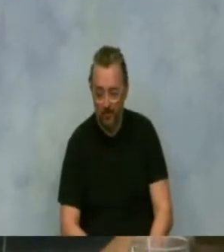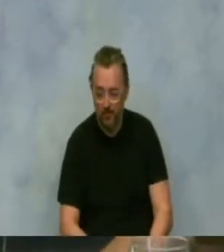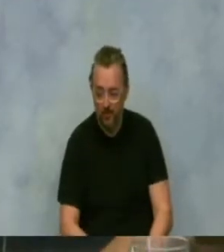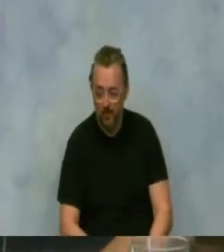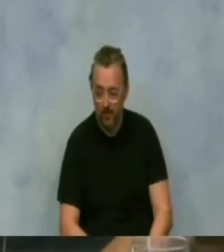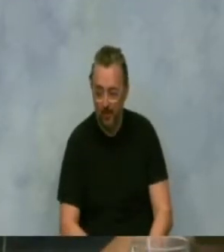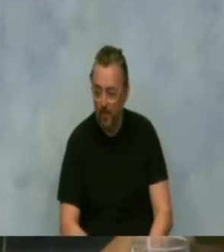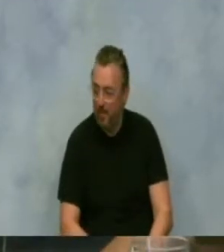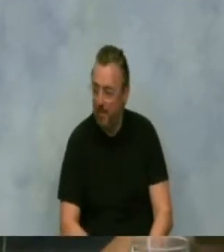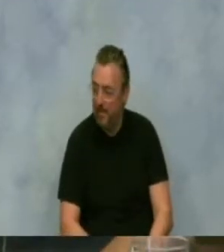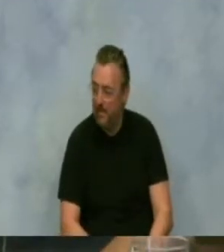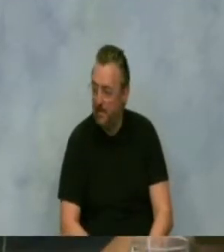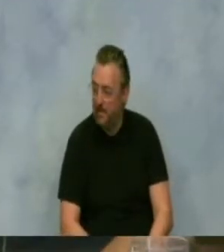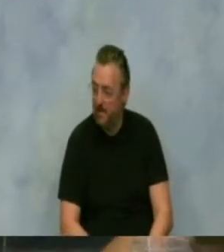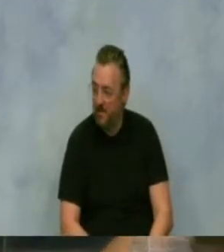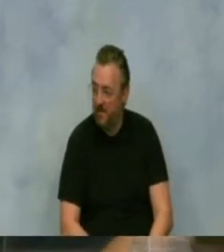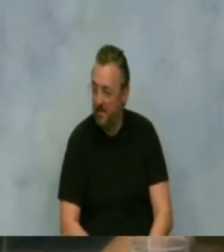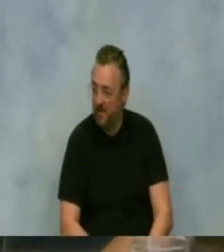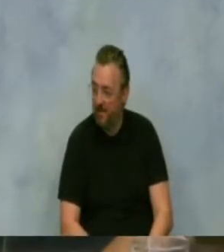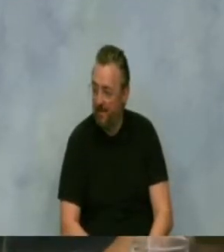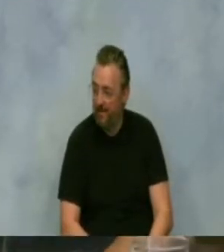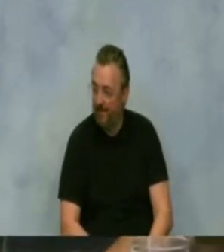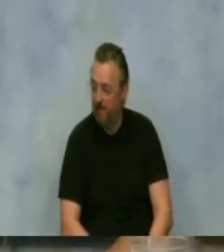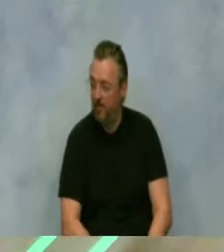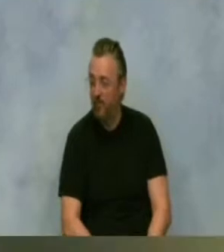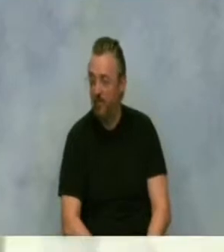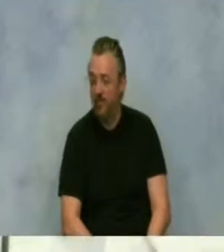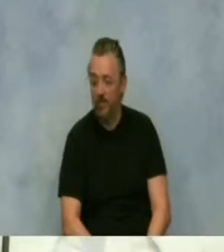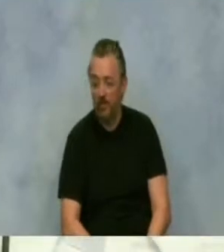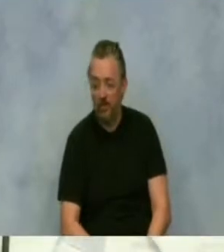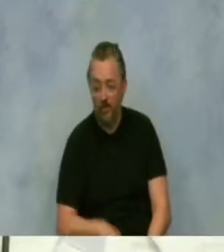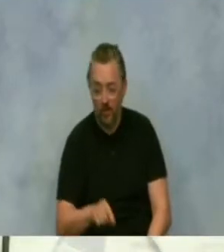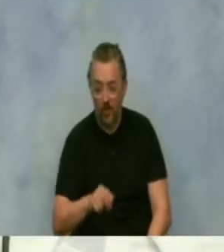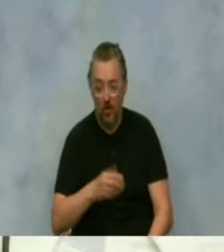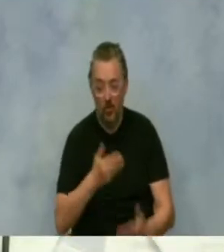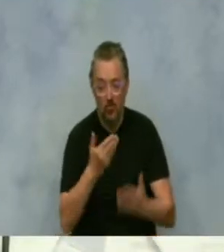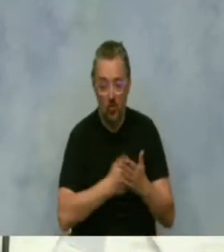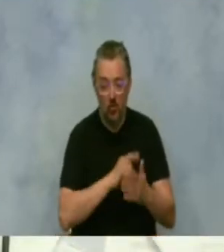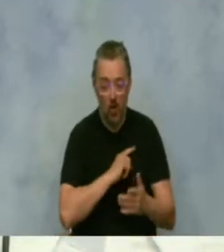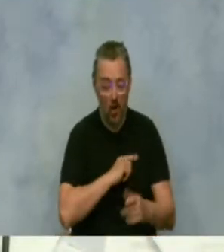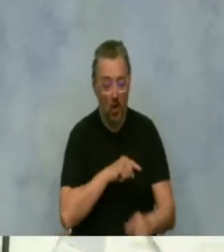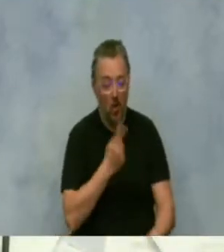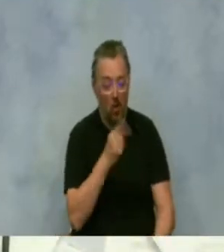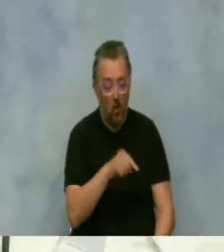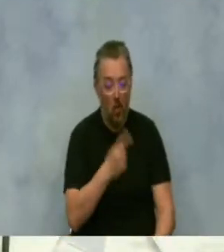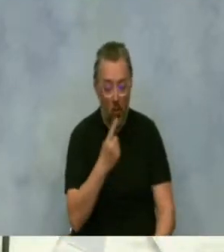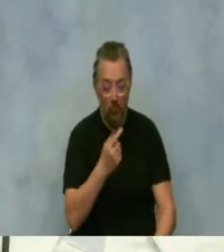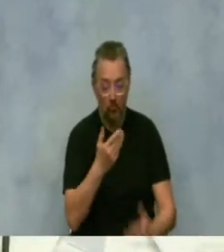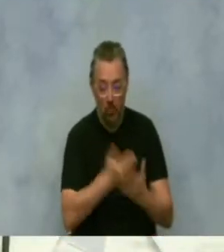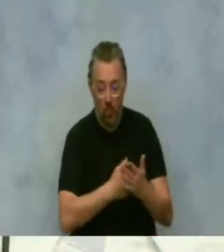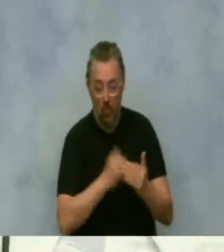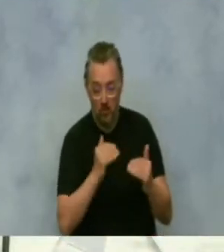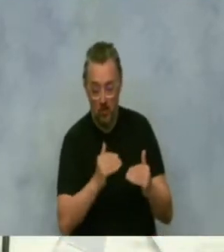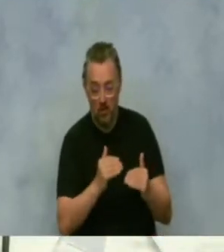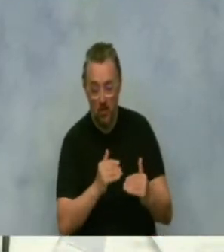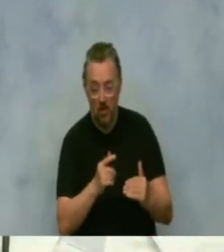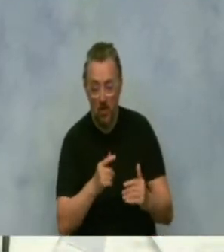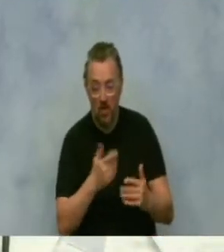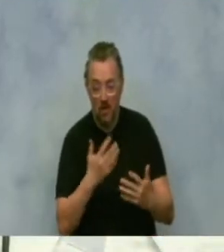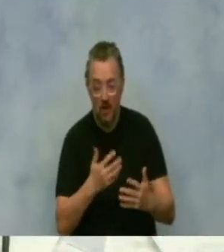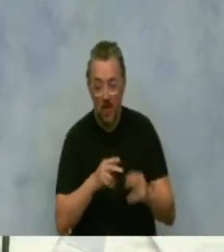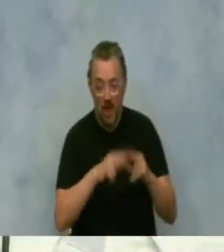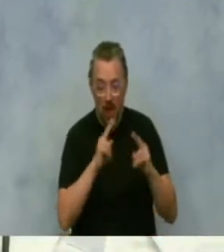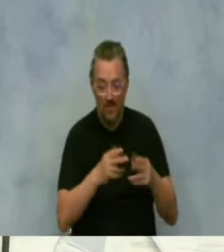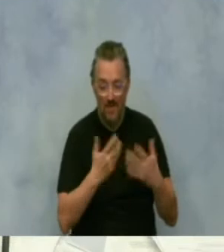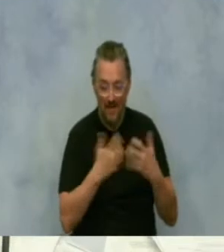Mitchell. Thanks very much, Chair. The purpose of this report is noted at 1.1 in the report is to present Housing and Technical